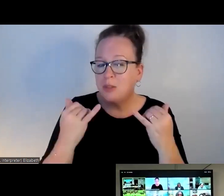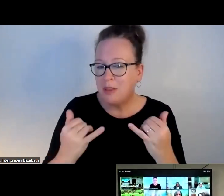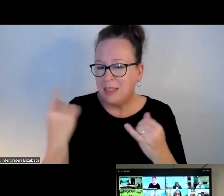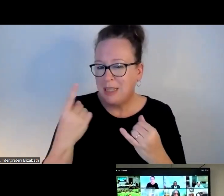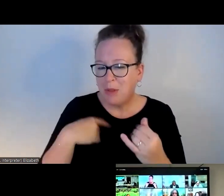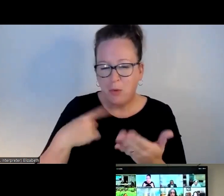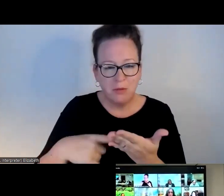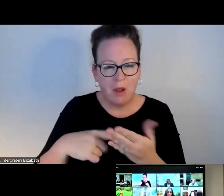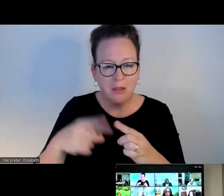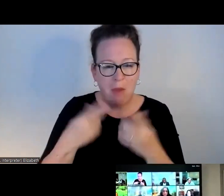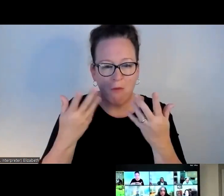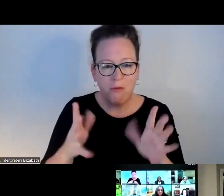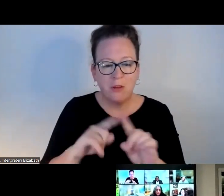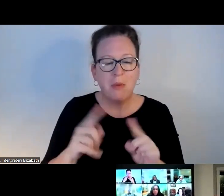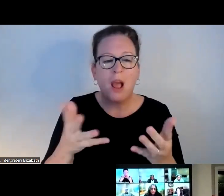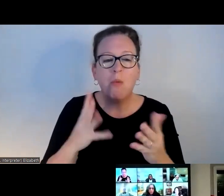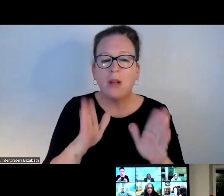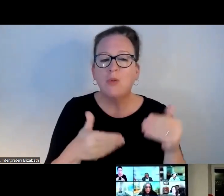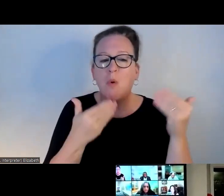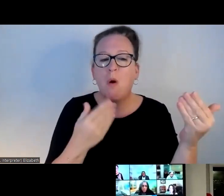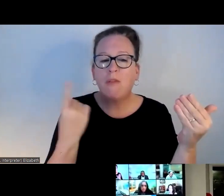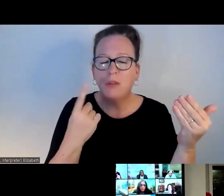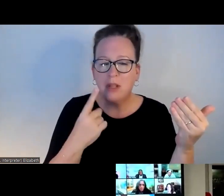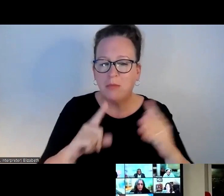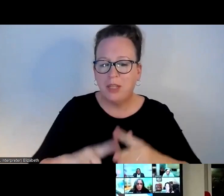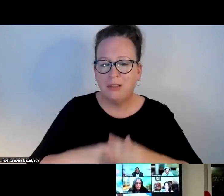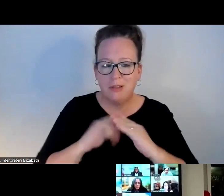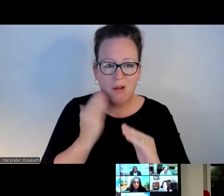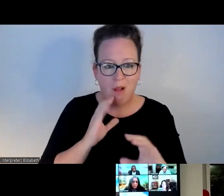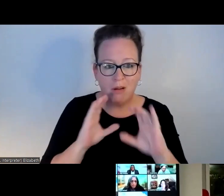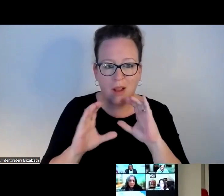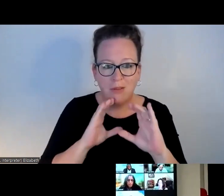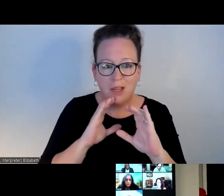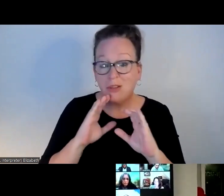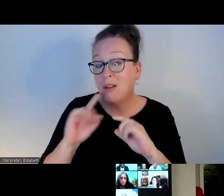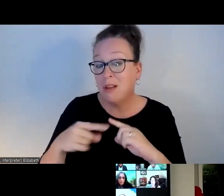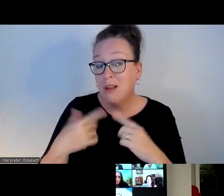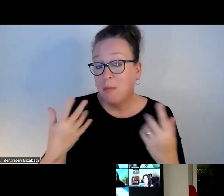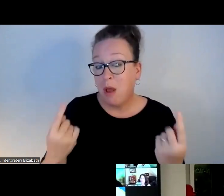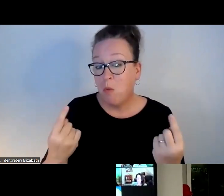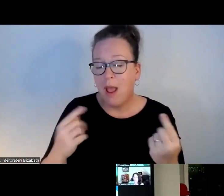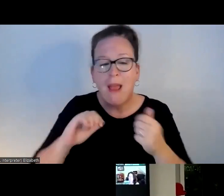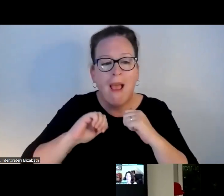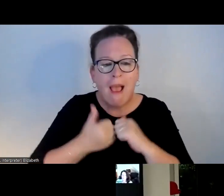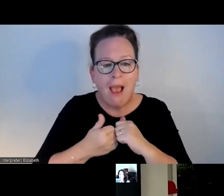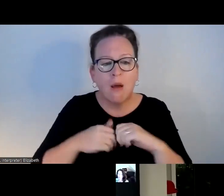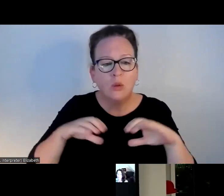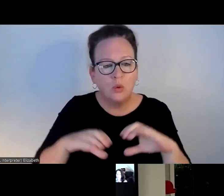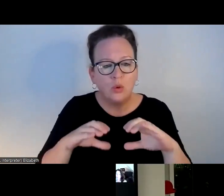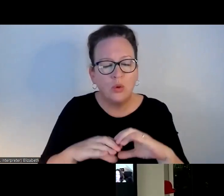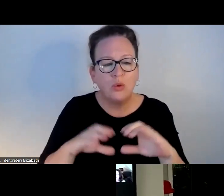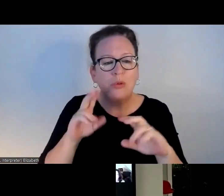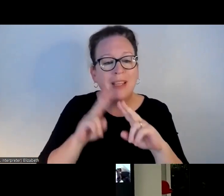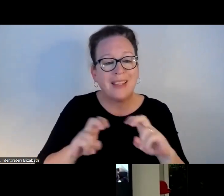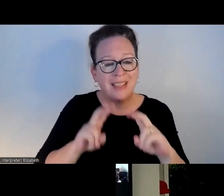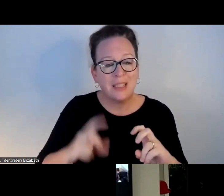to offer something concrete to start us off on a conversation about how to do the assessment of the EJ